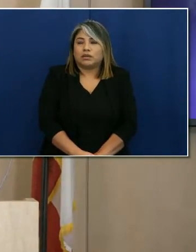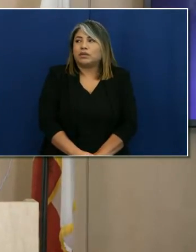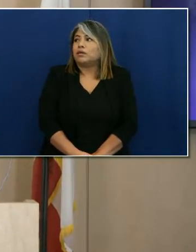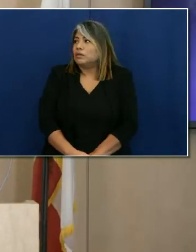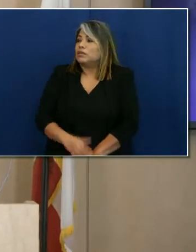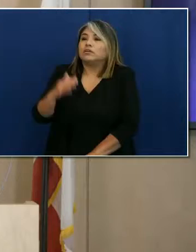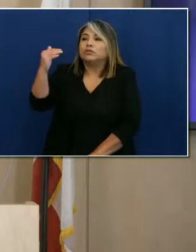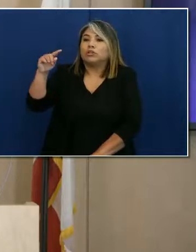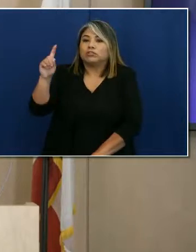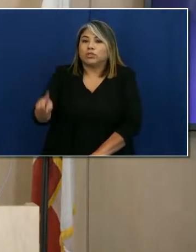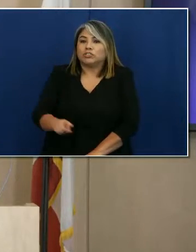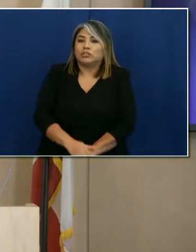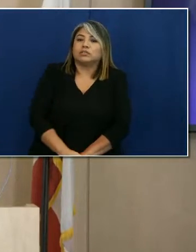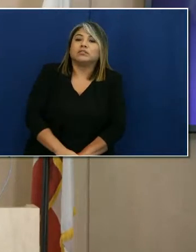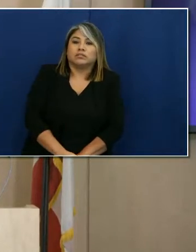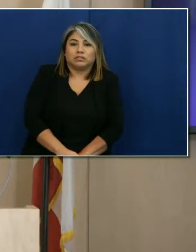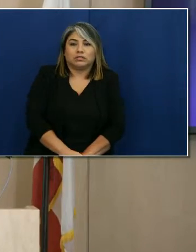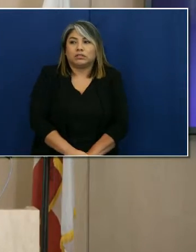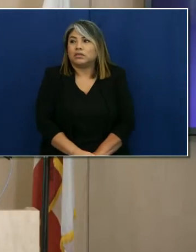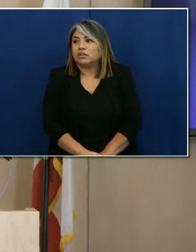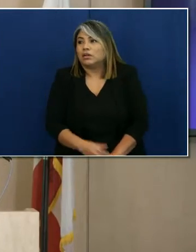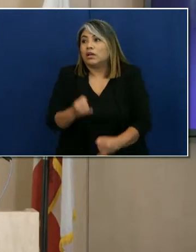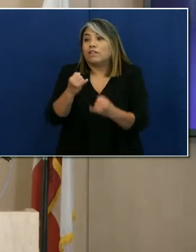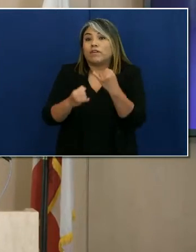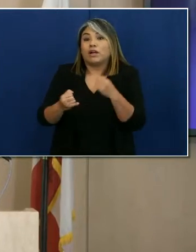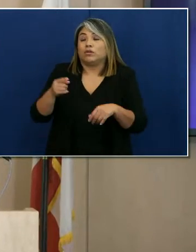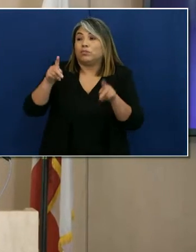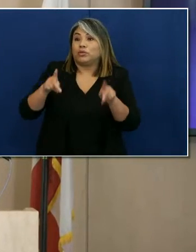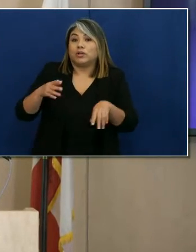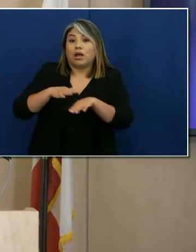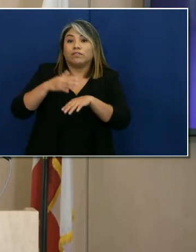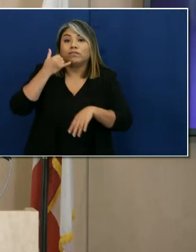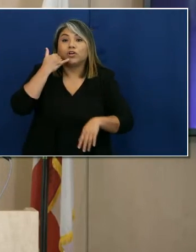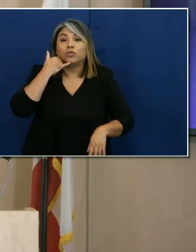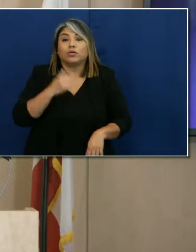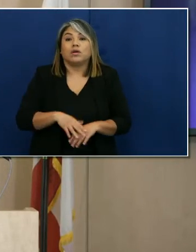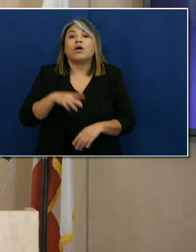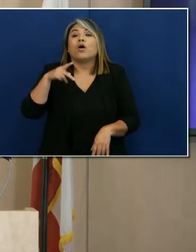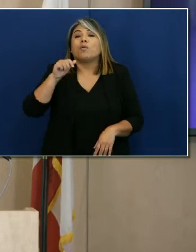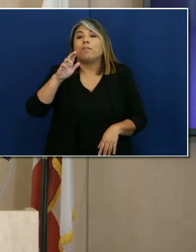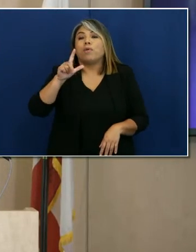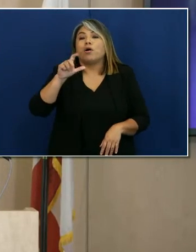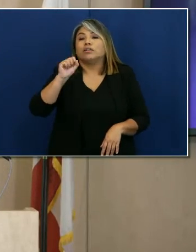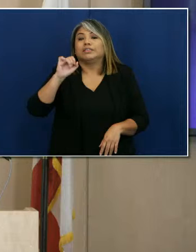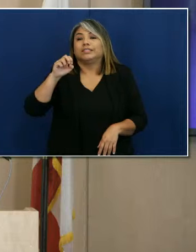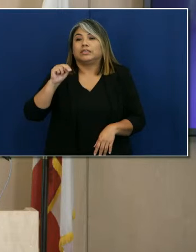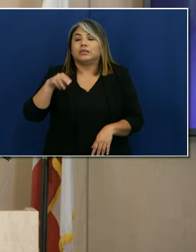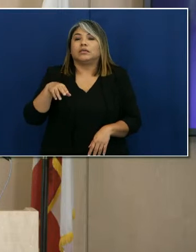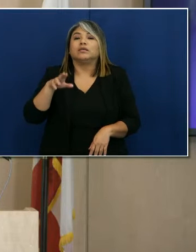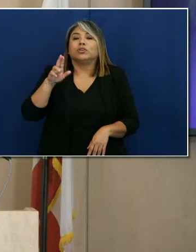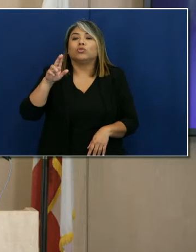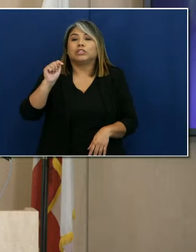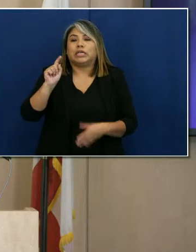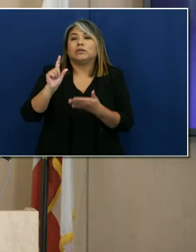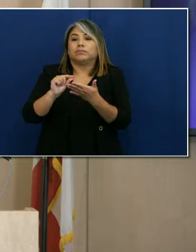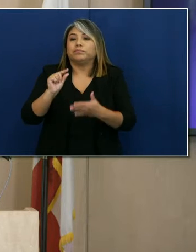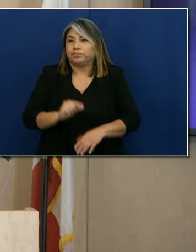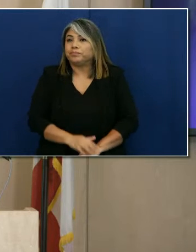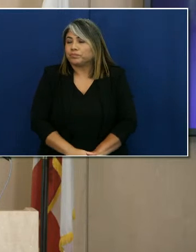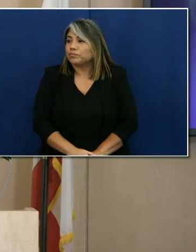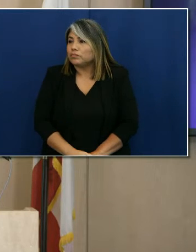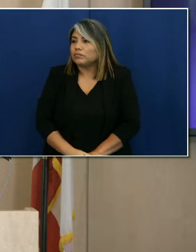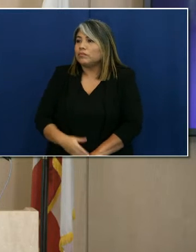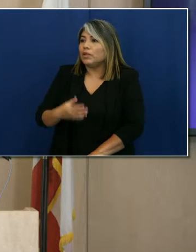Okay, we'll go to the next question. Our final caller is Paul Sisson, San Diego Union Tribune. Hi, thanks for